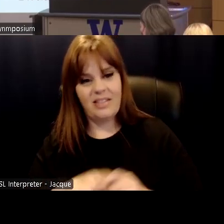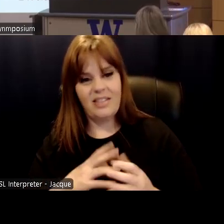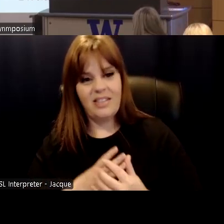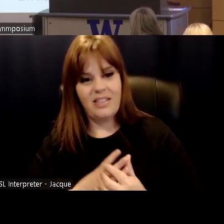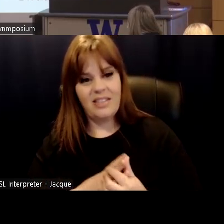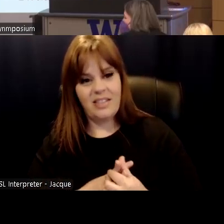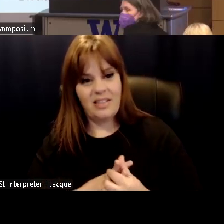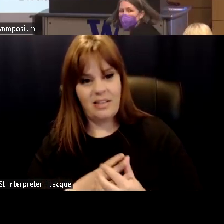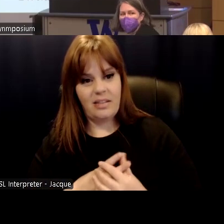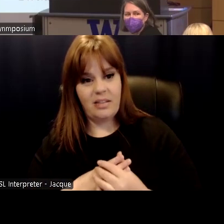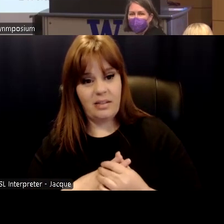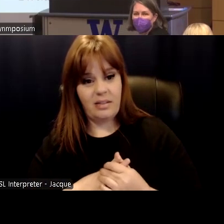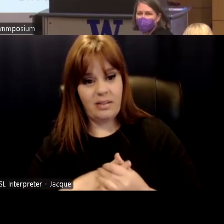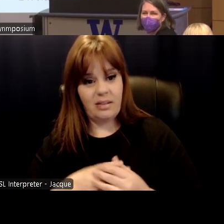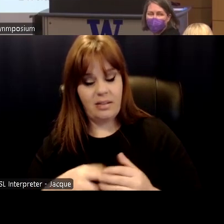Would